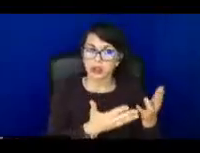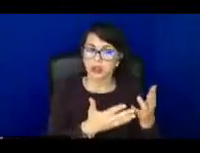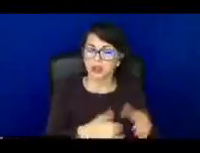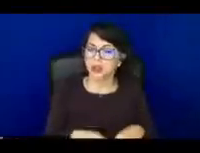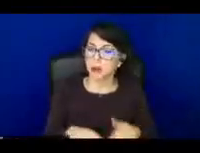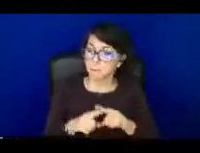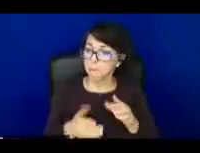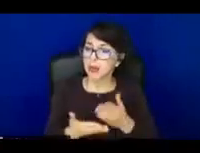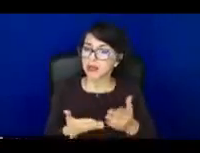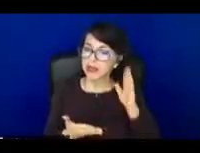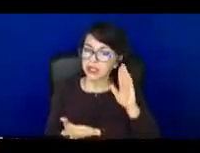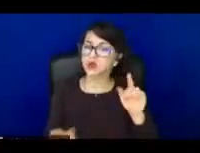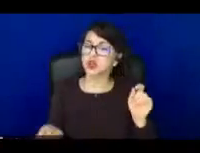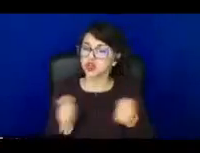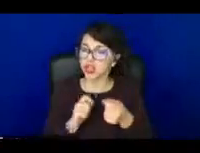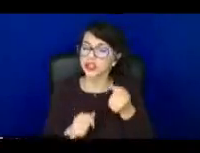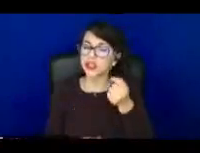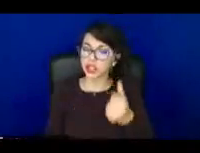shift a bit.